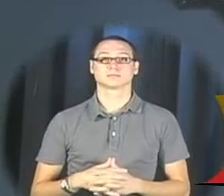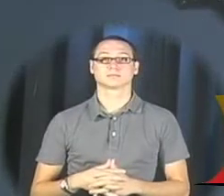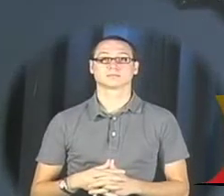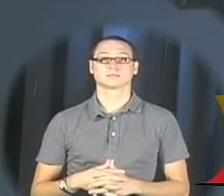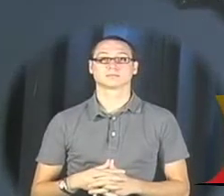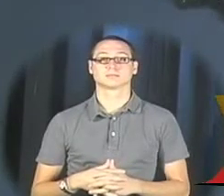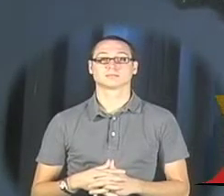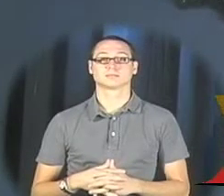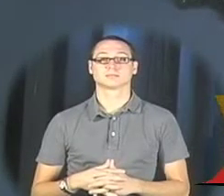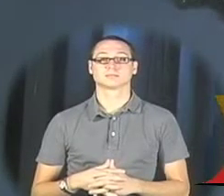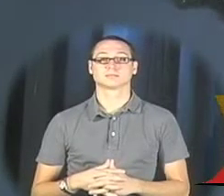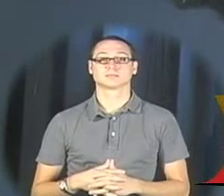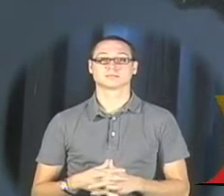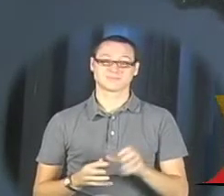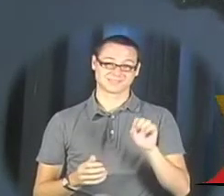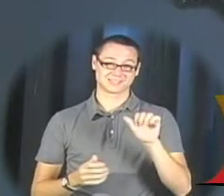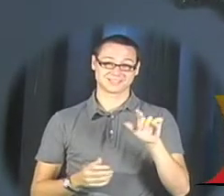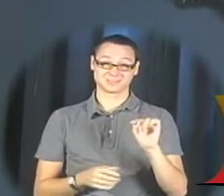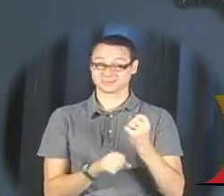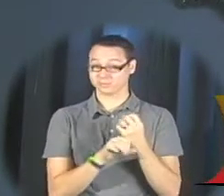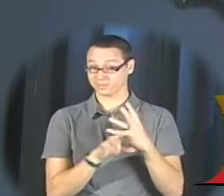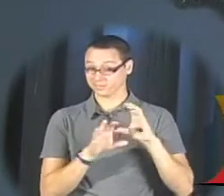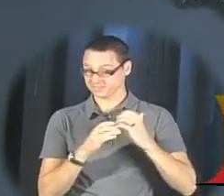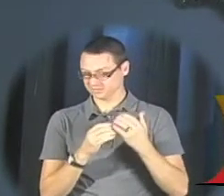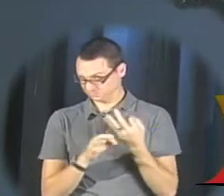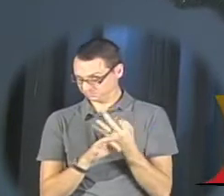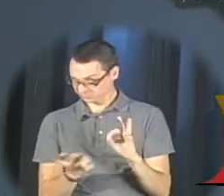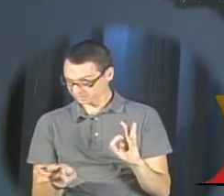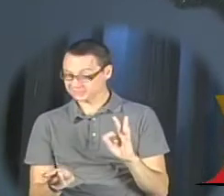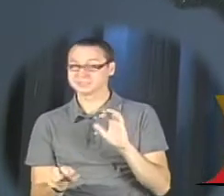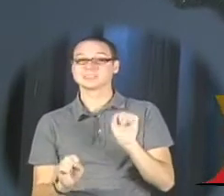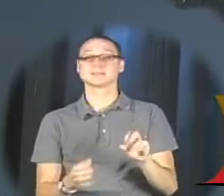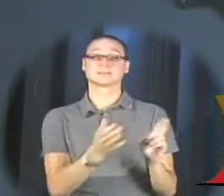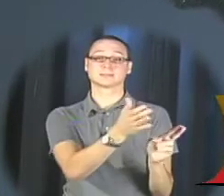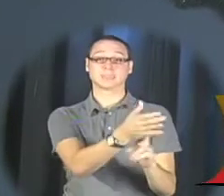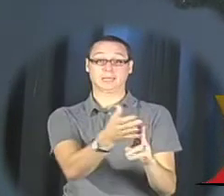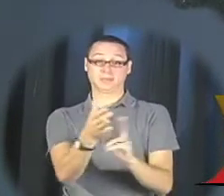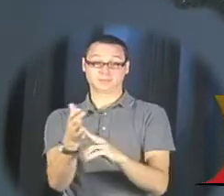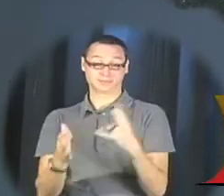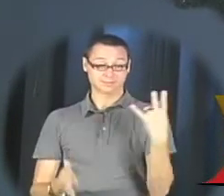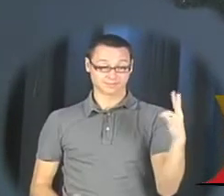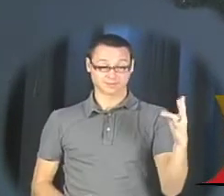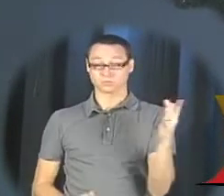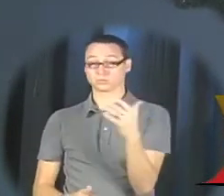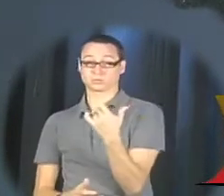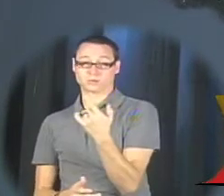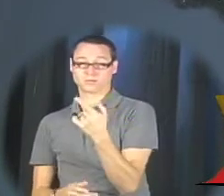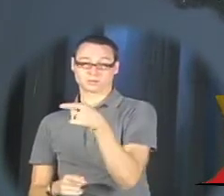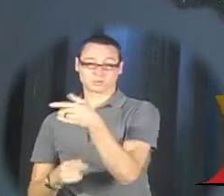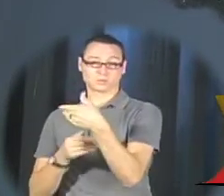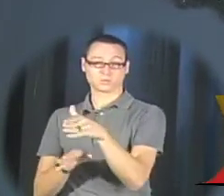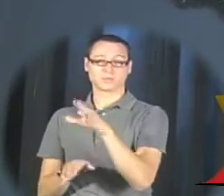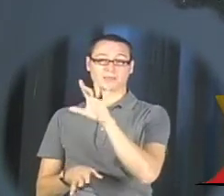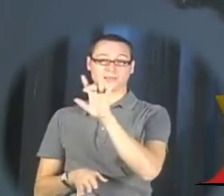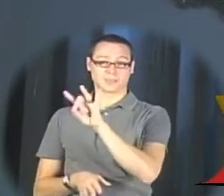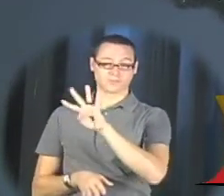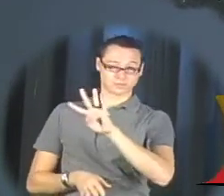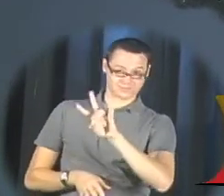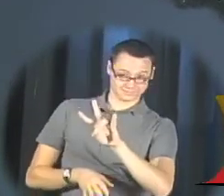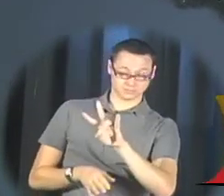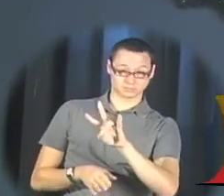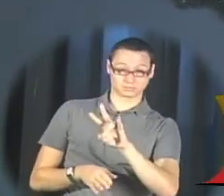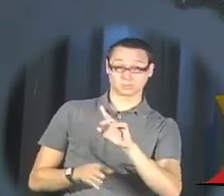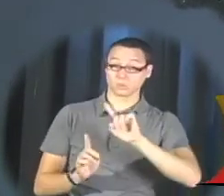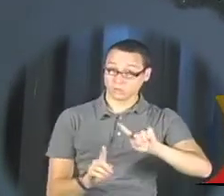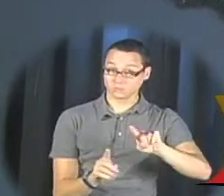-ups for the free SAT prep class will be held December 17th through 21st in Mrs. Liebman's room, 847. You must sign up in order to